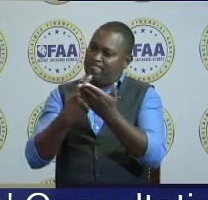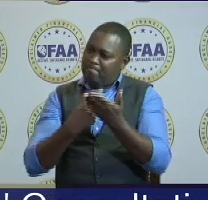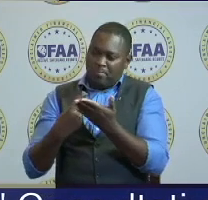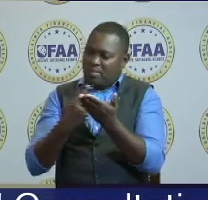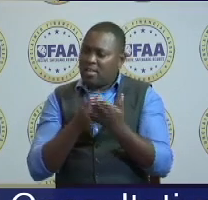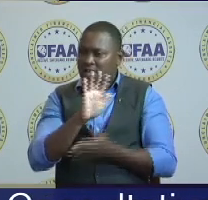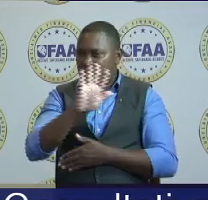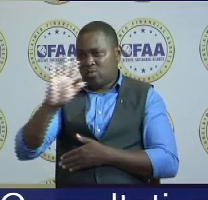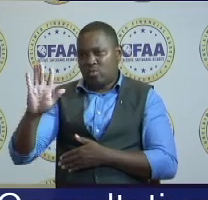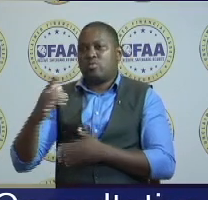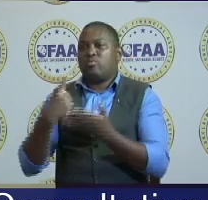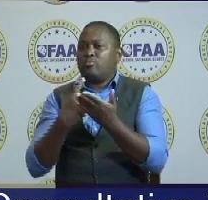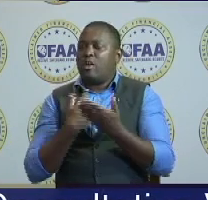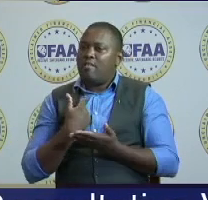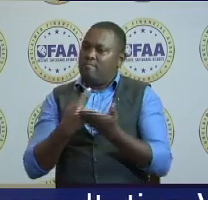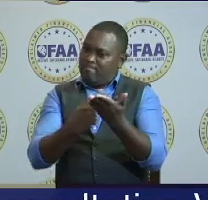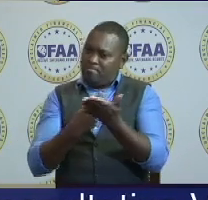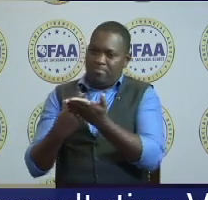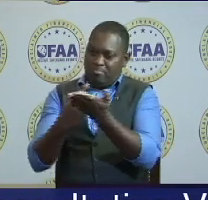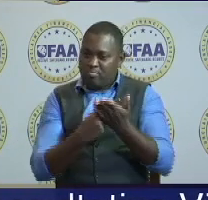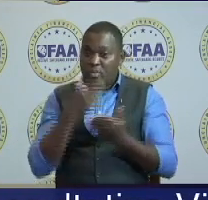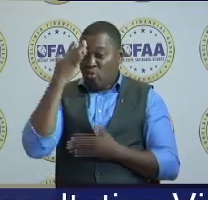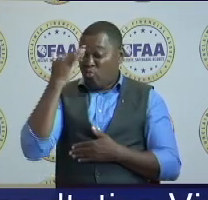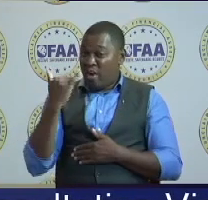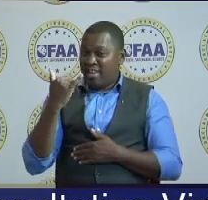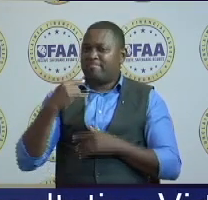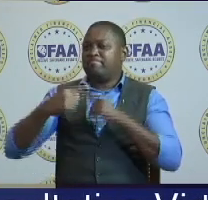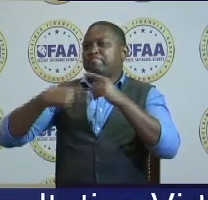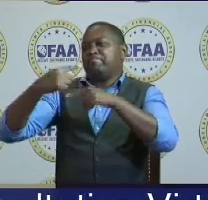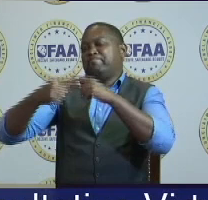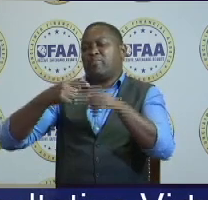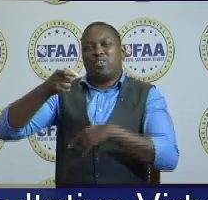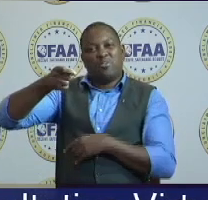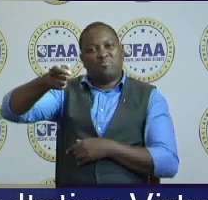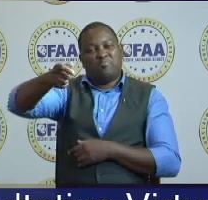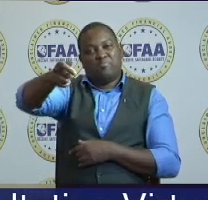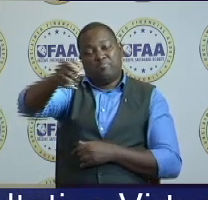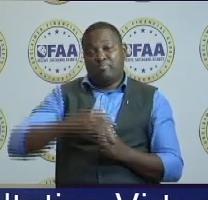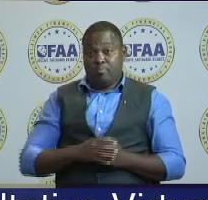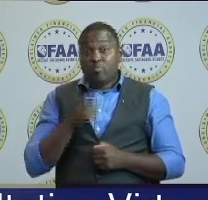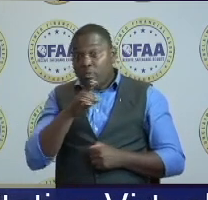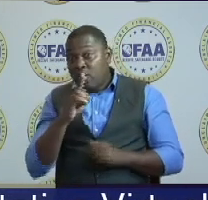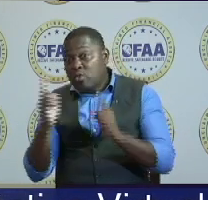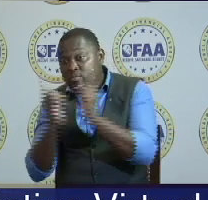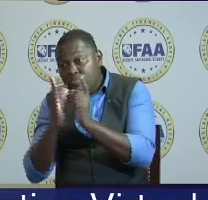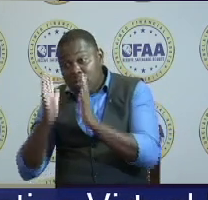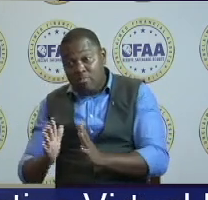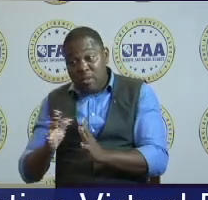such conversations. And as I said, this is for the long term. As the CEO also said, meet somebody on the streets,